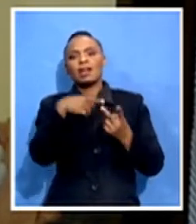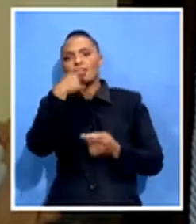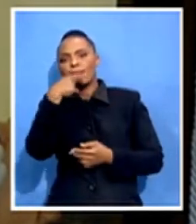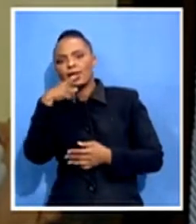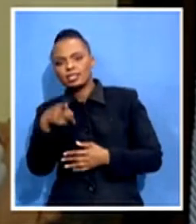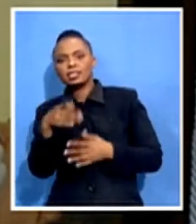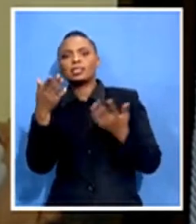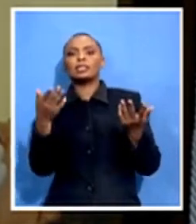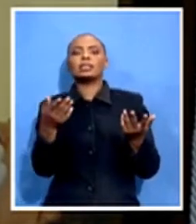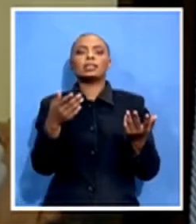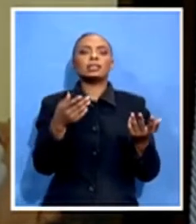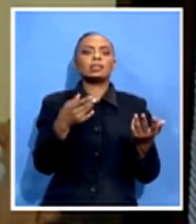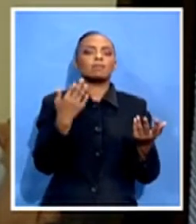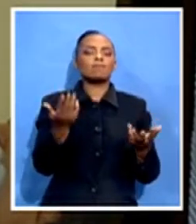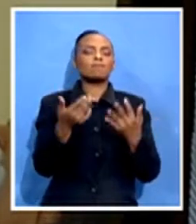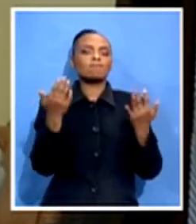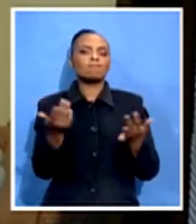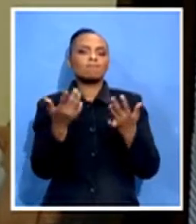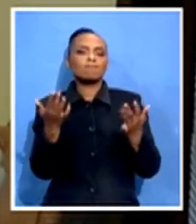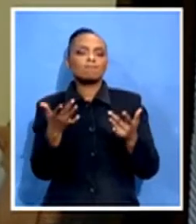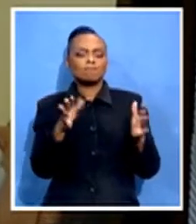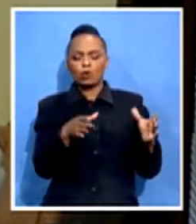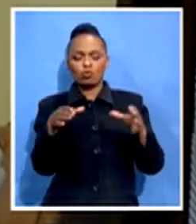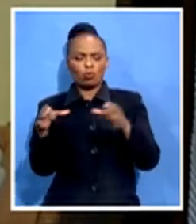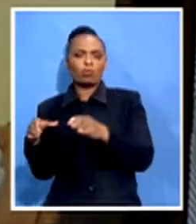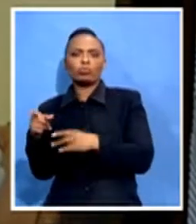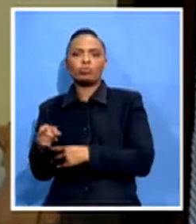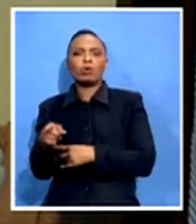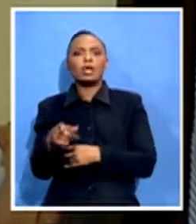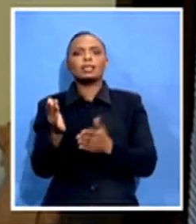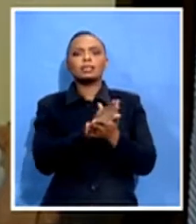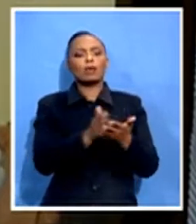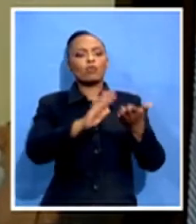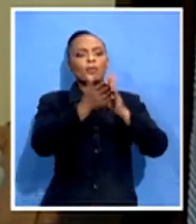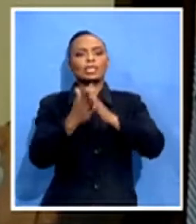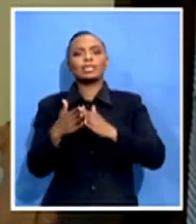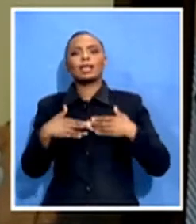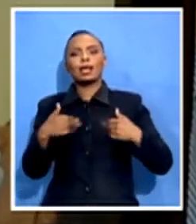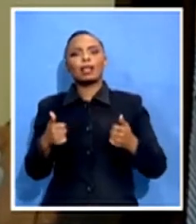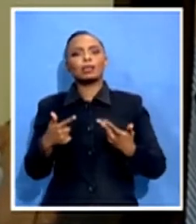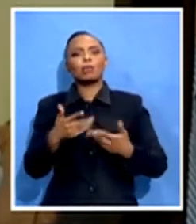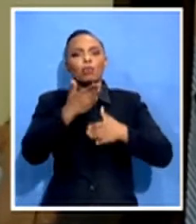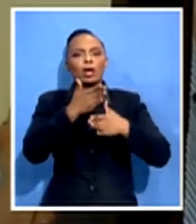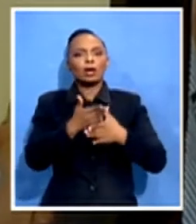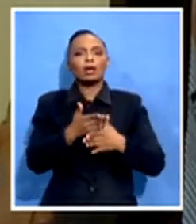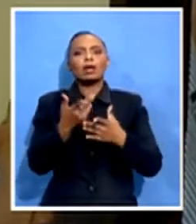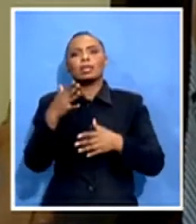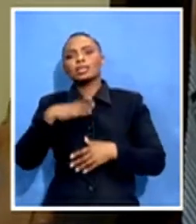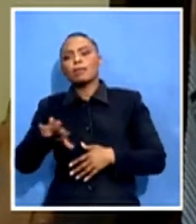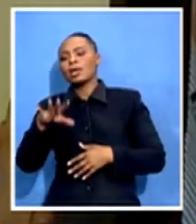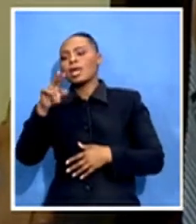the community health work with NGOs, those that are working